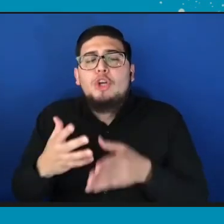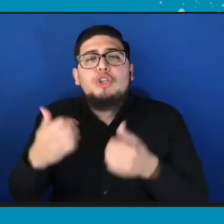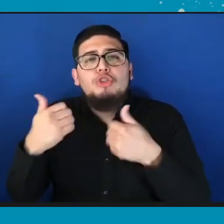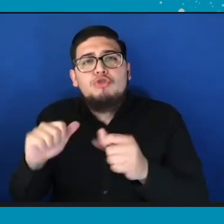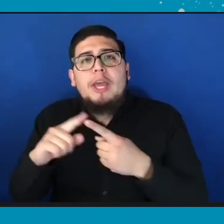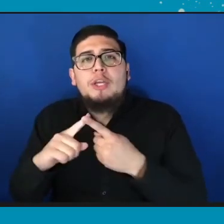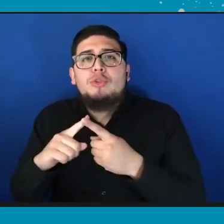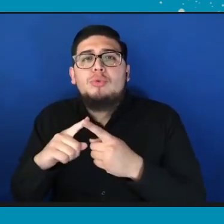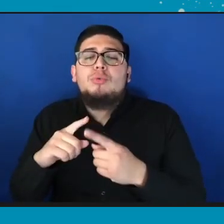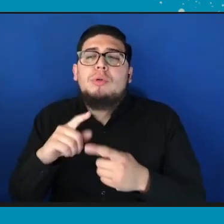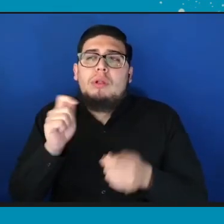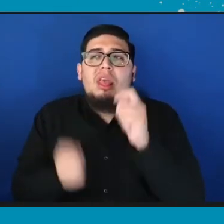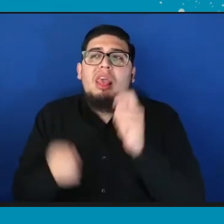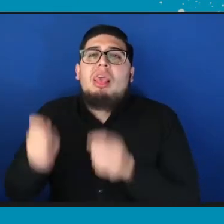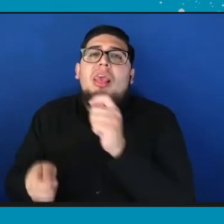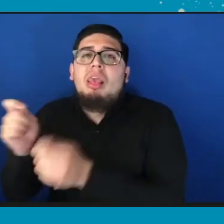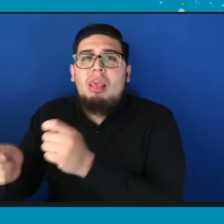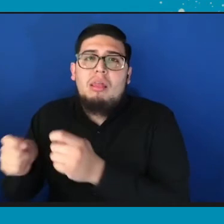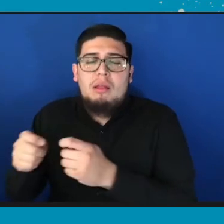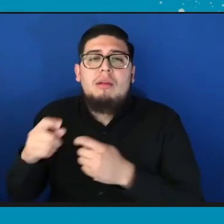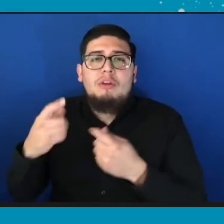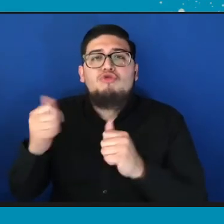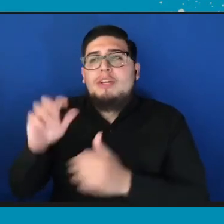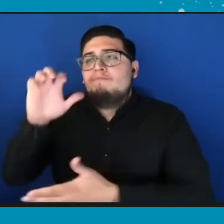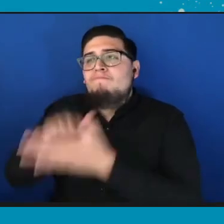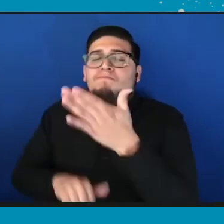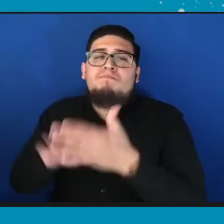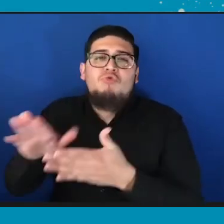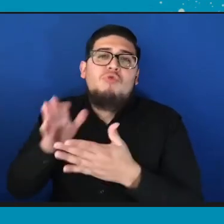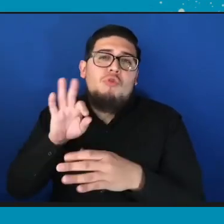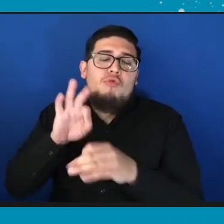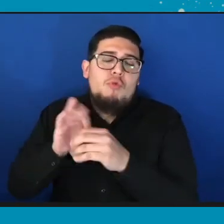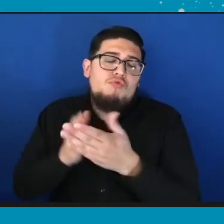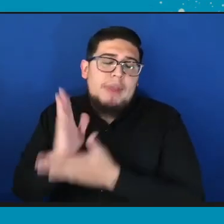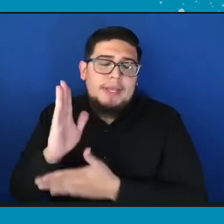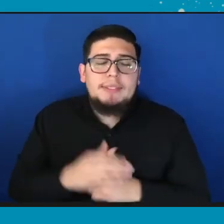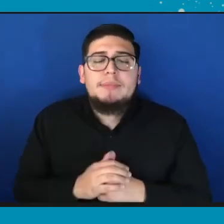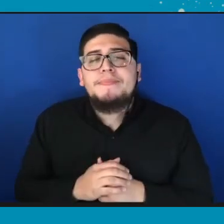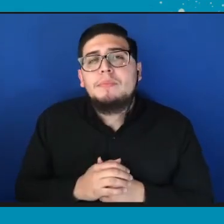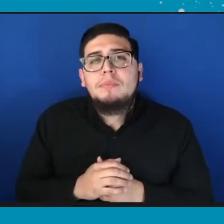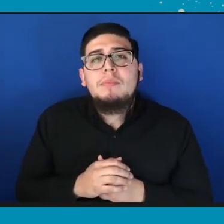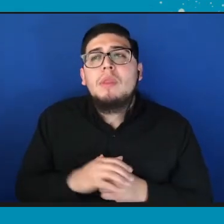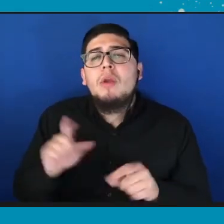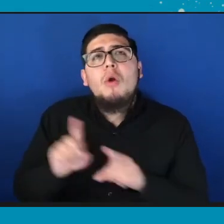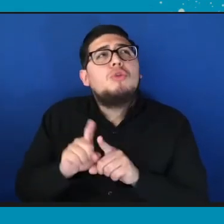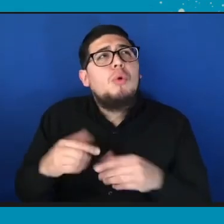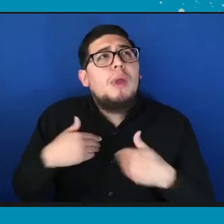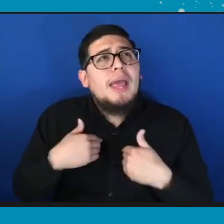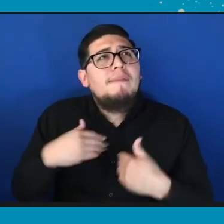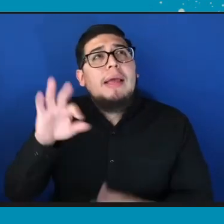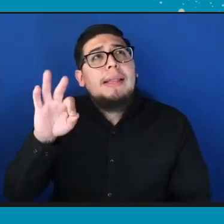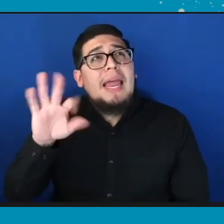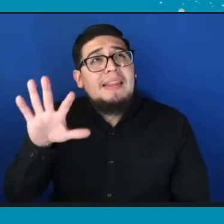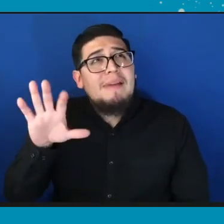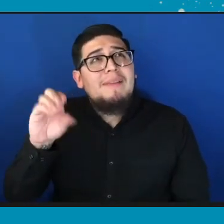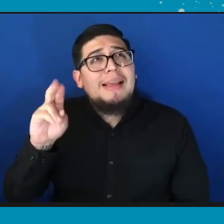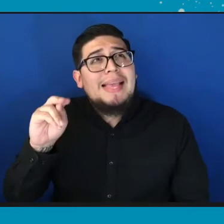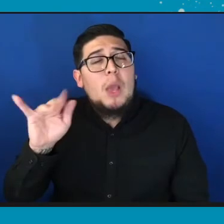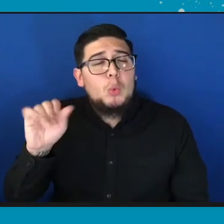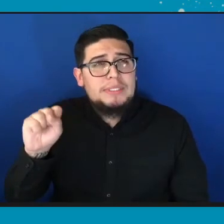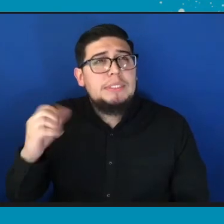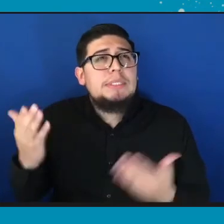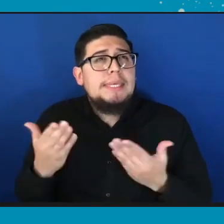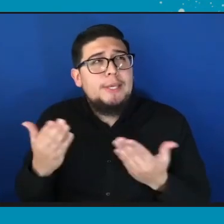legislation, which is an attack on voting rights. Also in Tennessee, we have 95 counties. The local